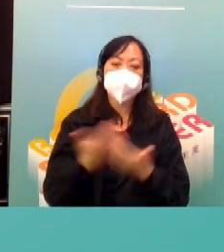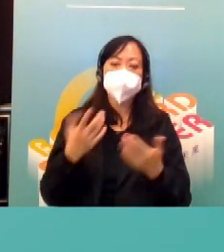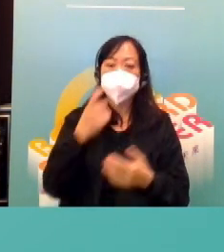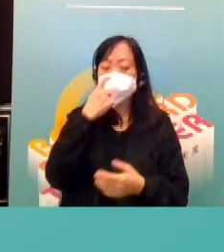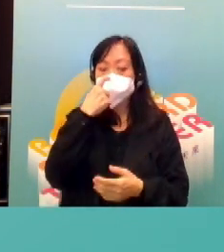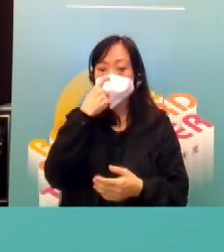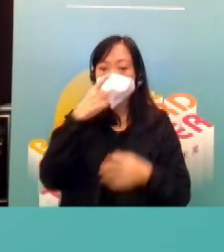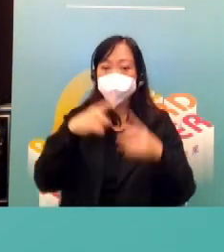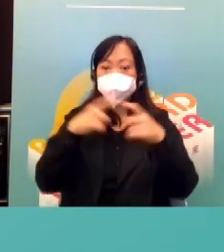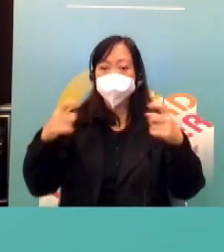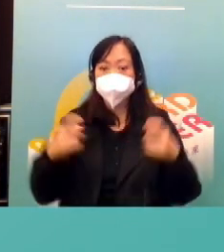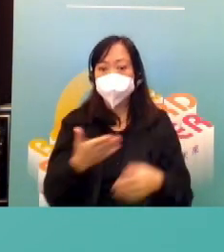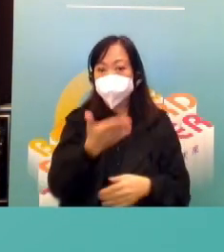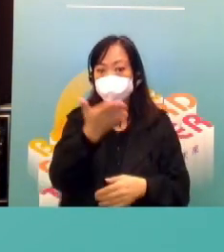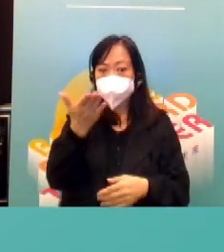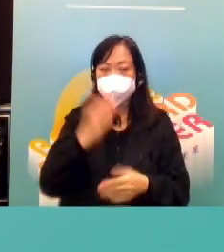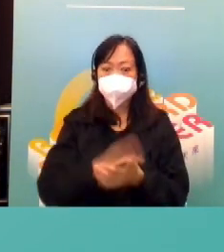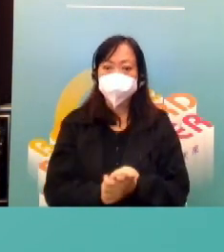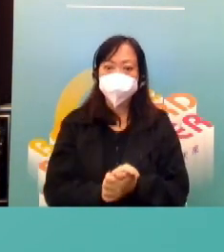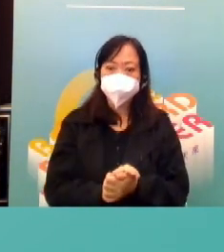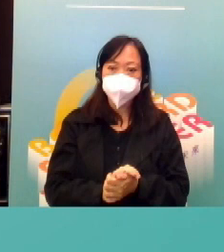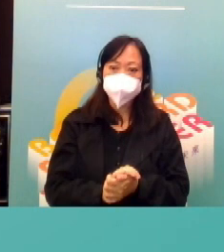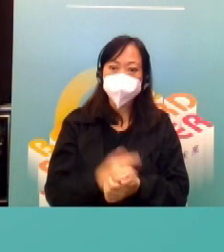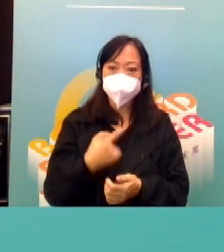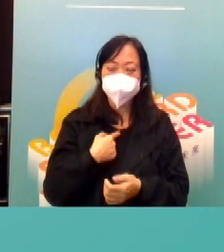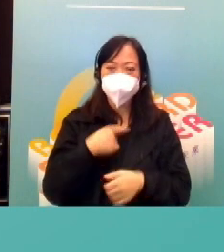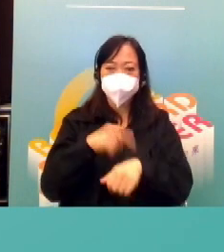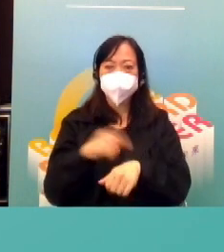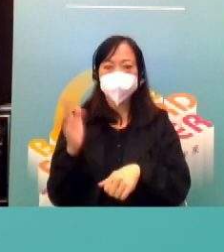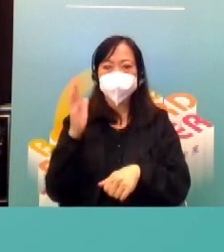So I think time is running short, but just quickly to say that